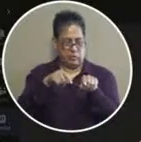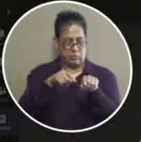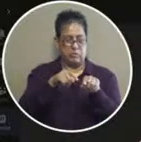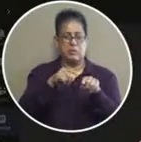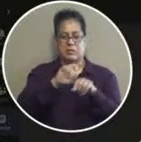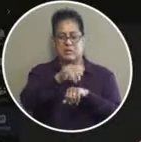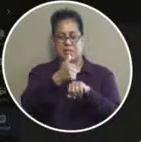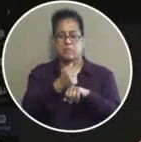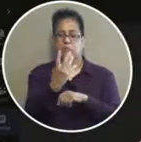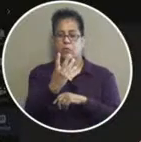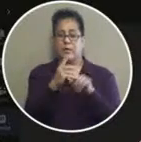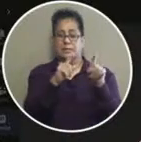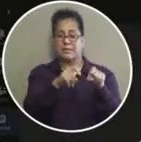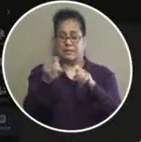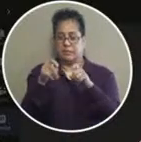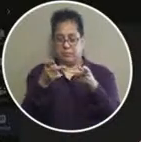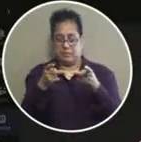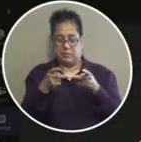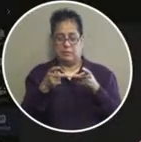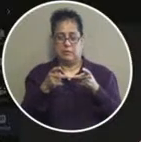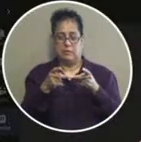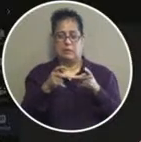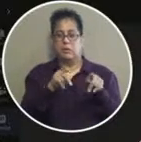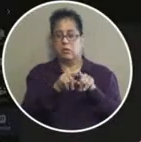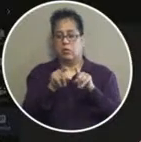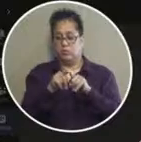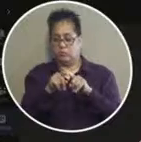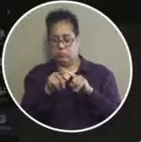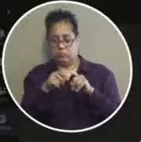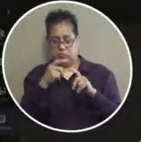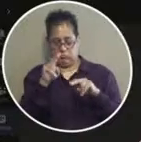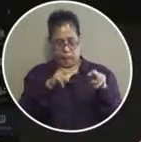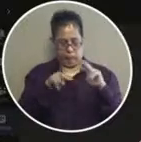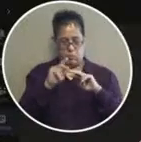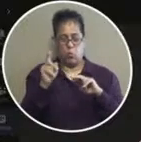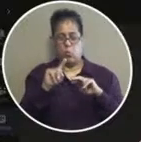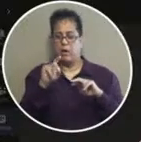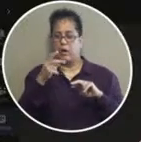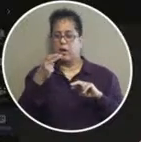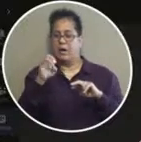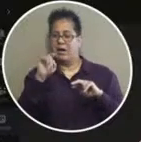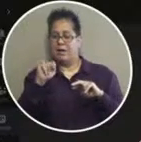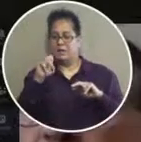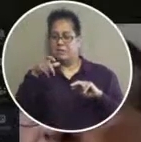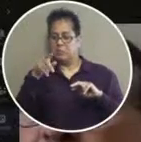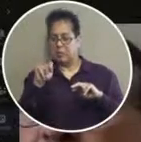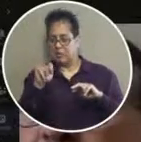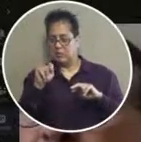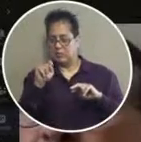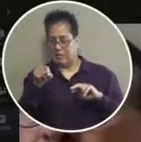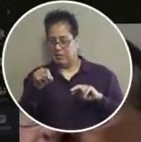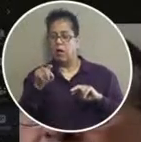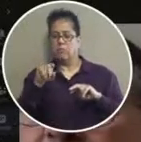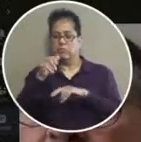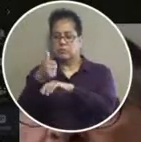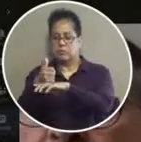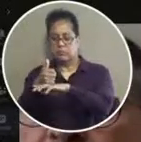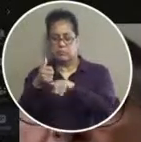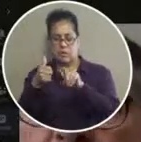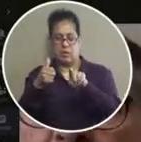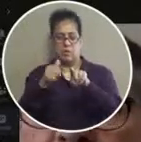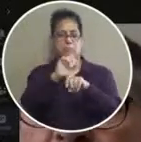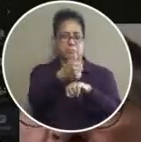4 test site facilities, they based it on the location for hotspots. So that's how that was set up to begin with.